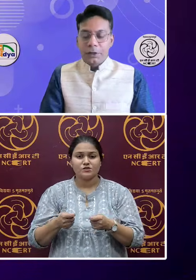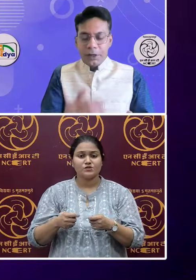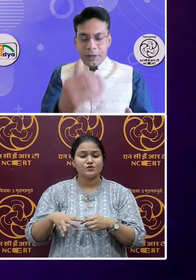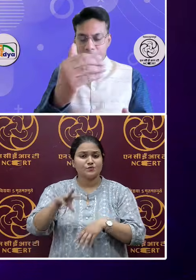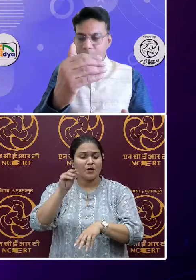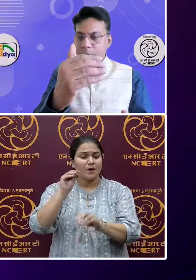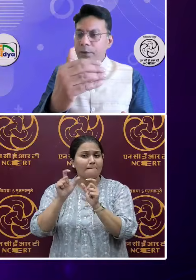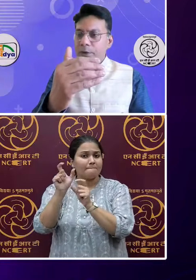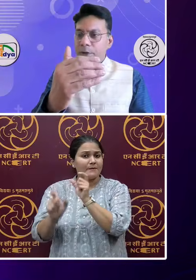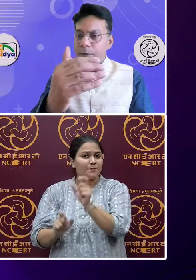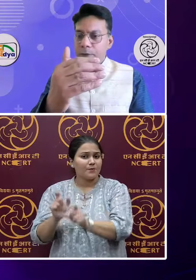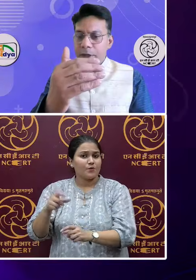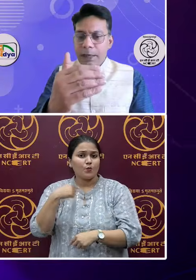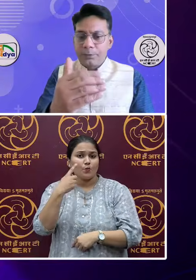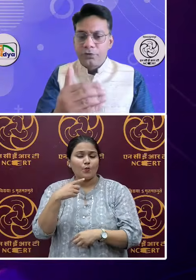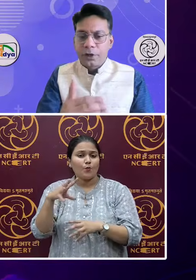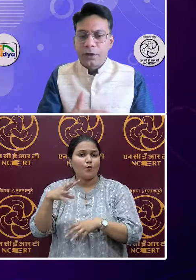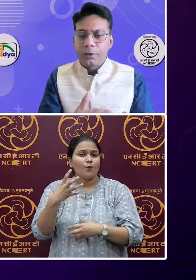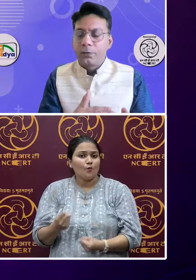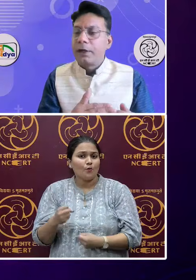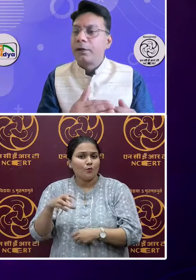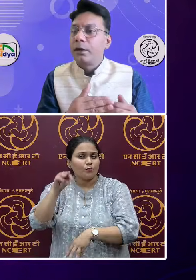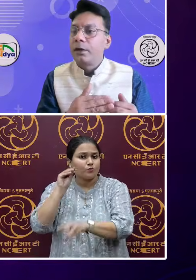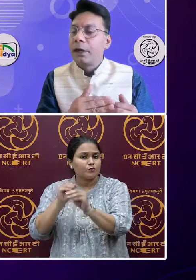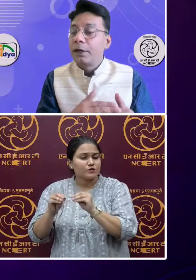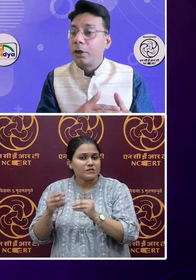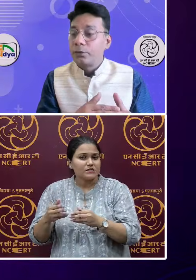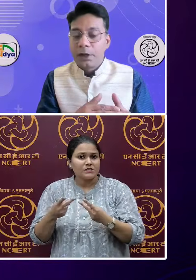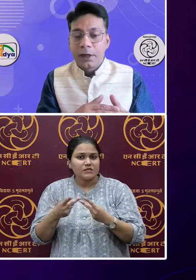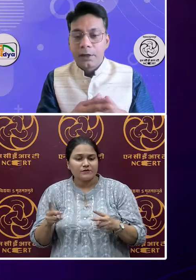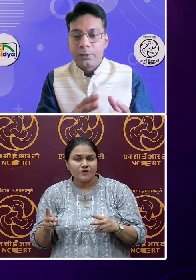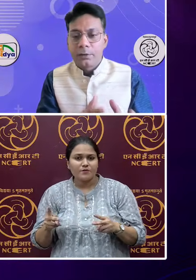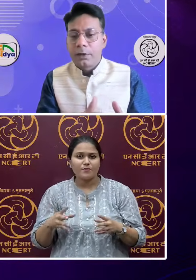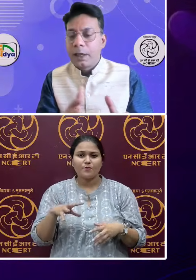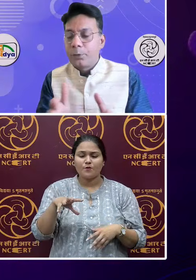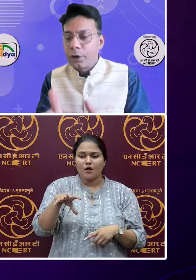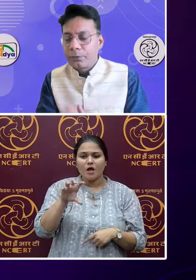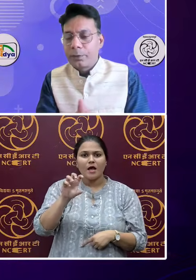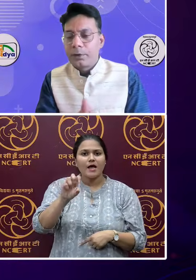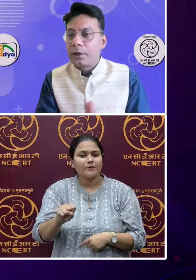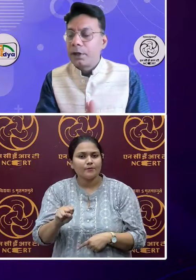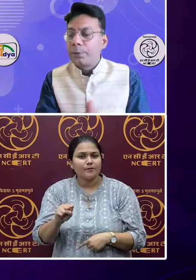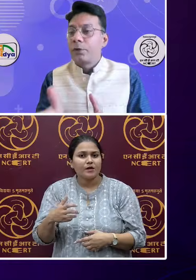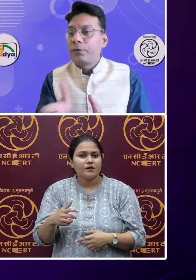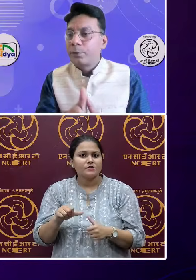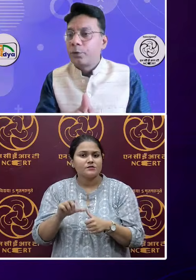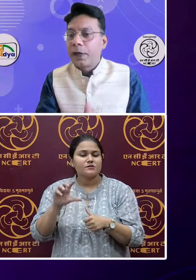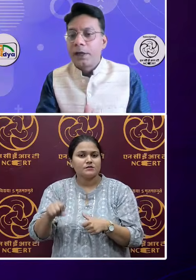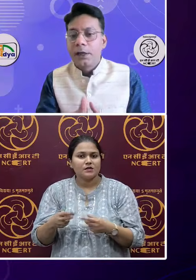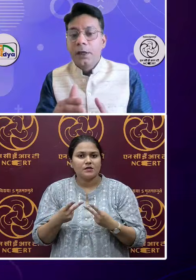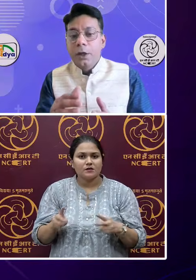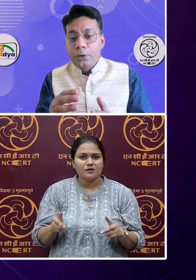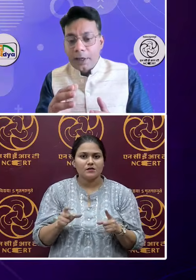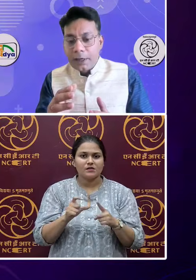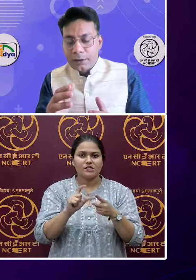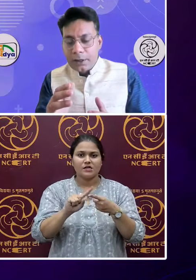profile. They capture different data of the learner, demographic